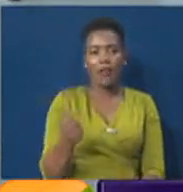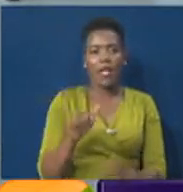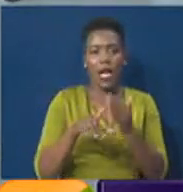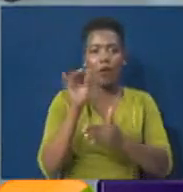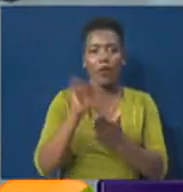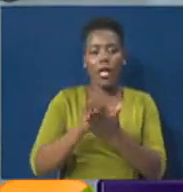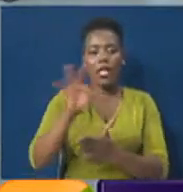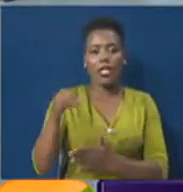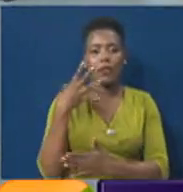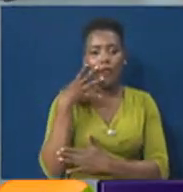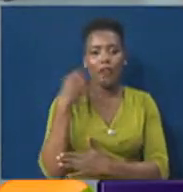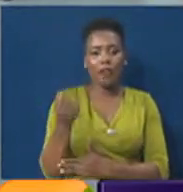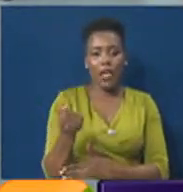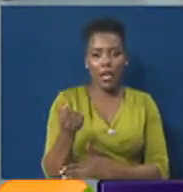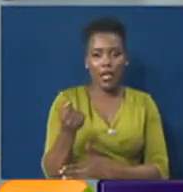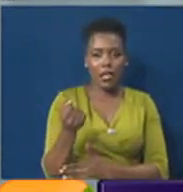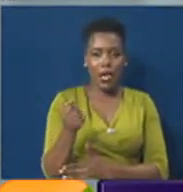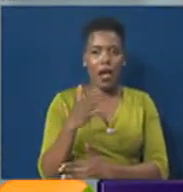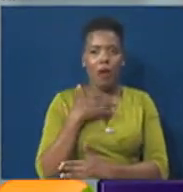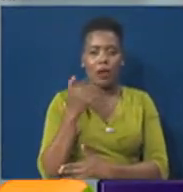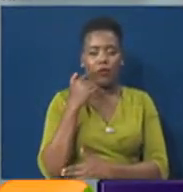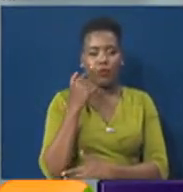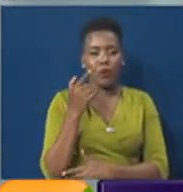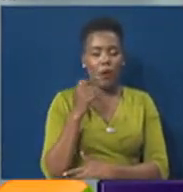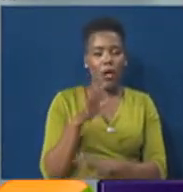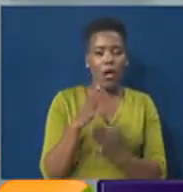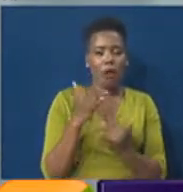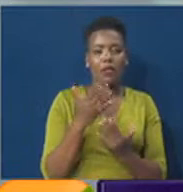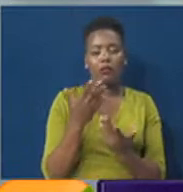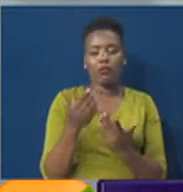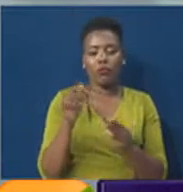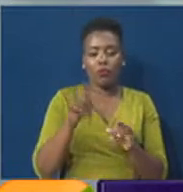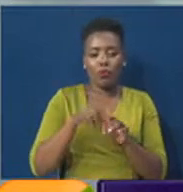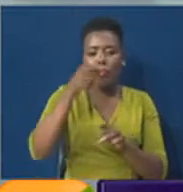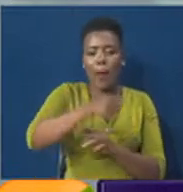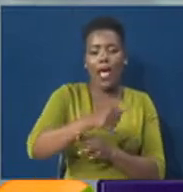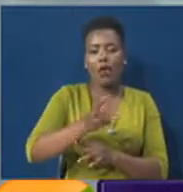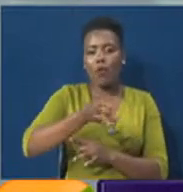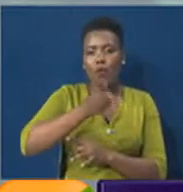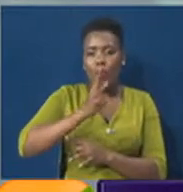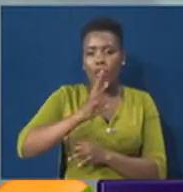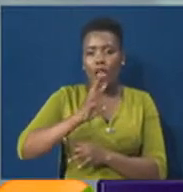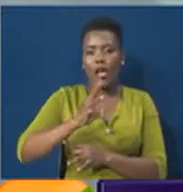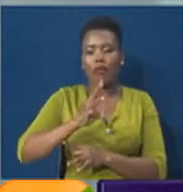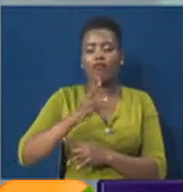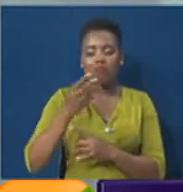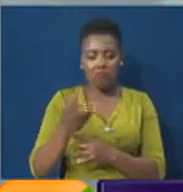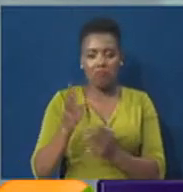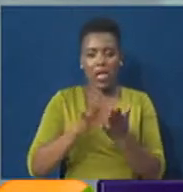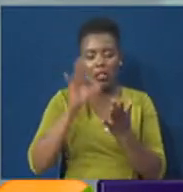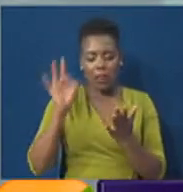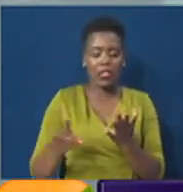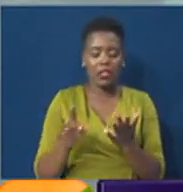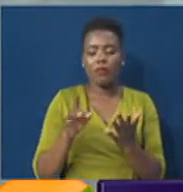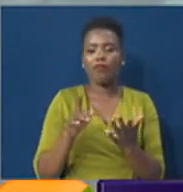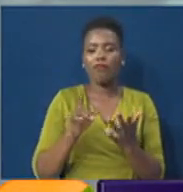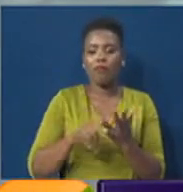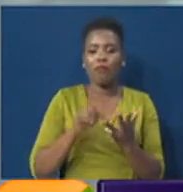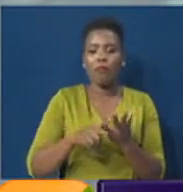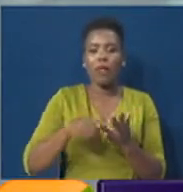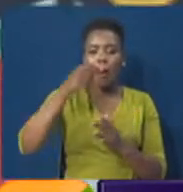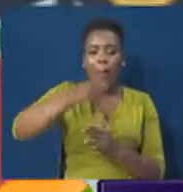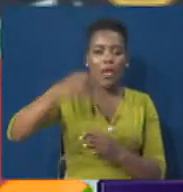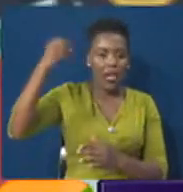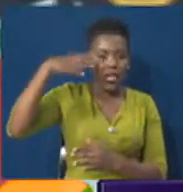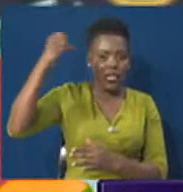that 3,500, I want you to put, he also buys water and buys water expensively, pays for